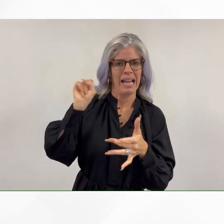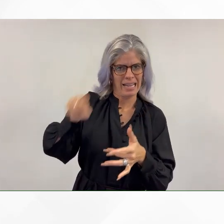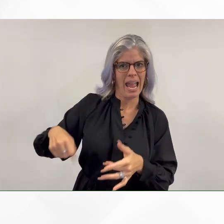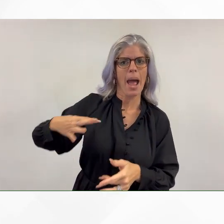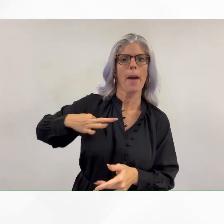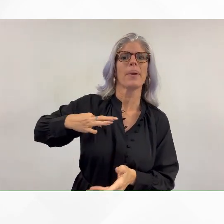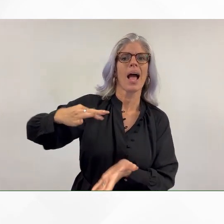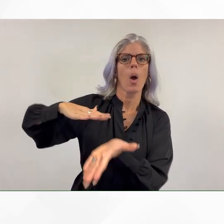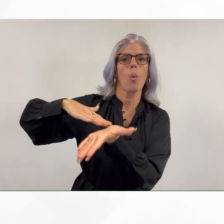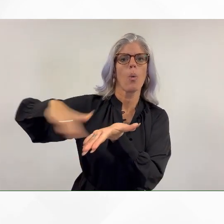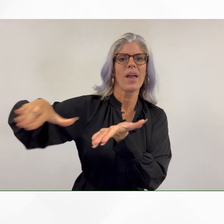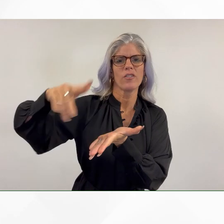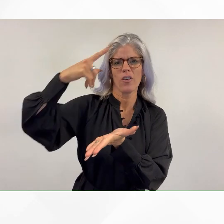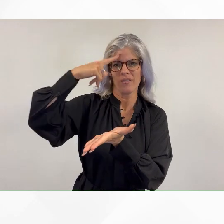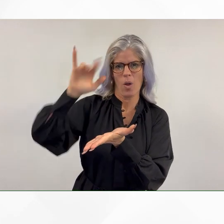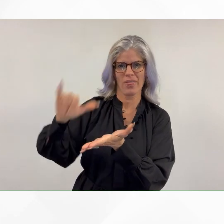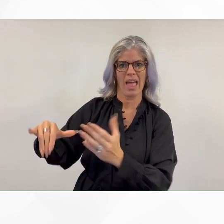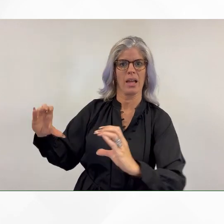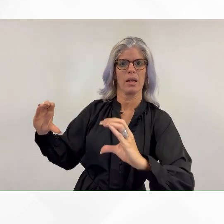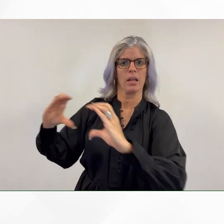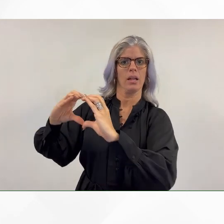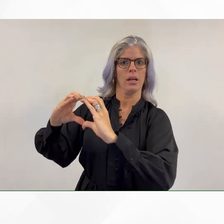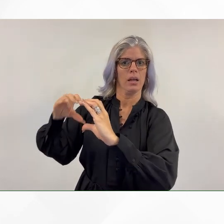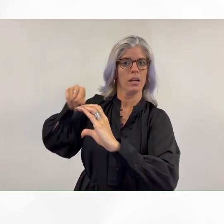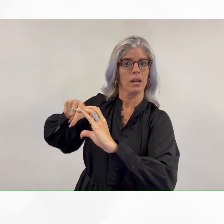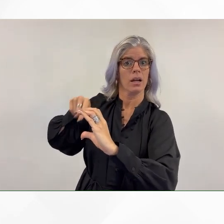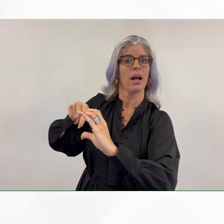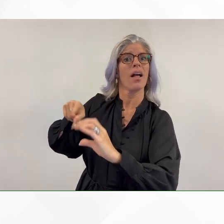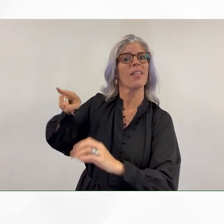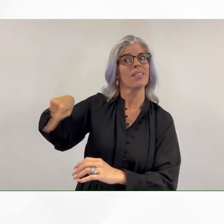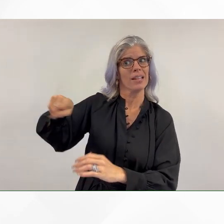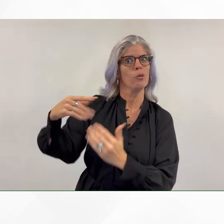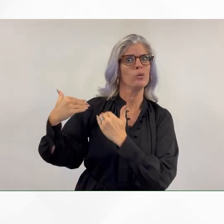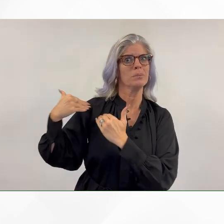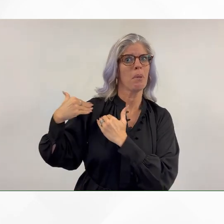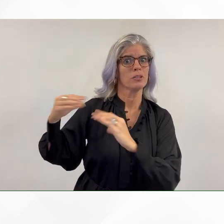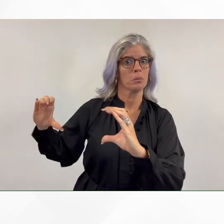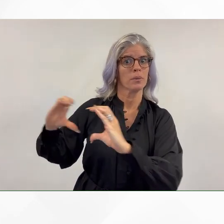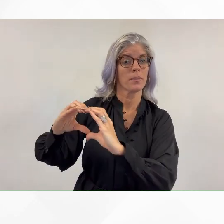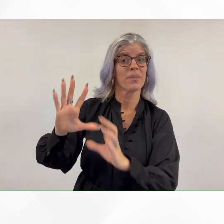Ian, that's by March 29th, 2024.